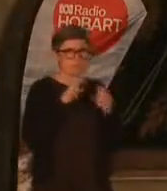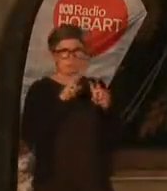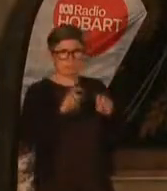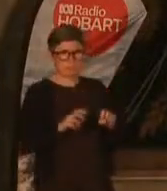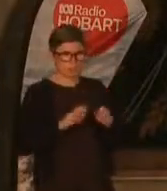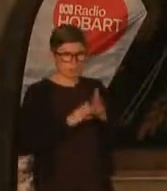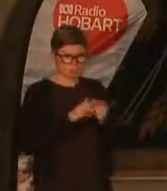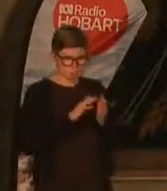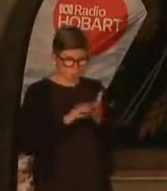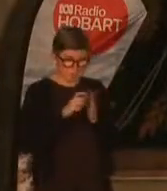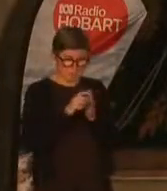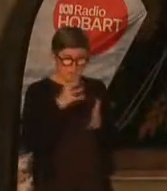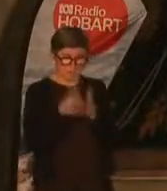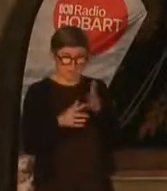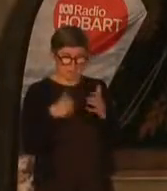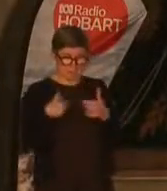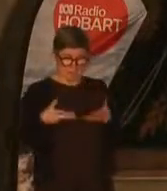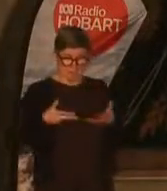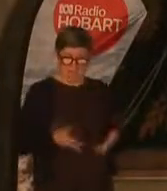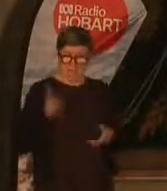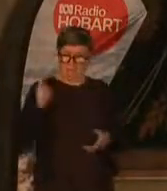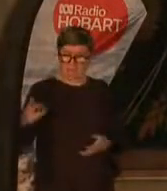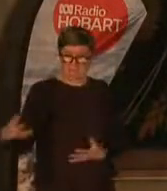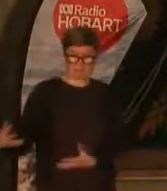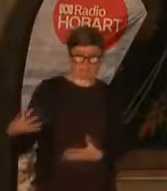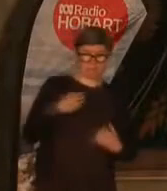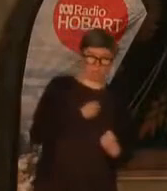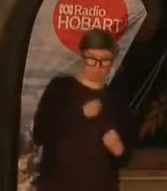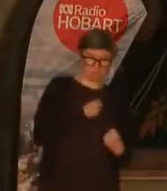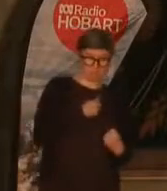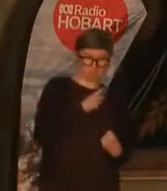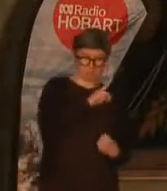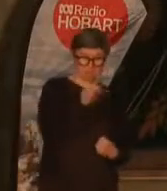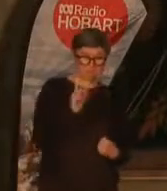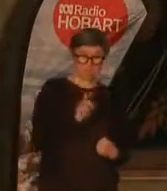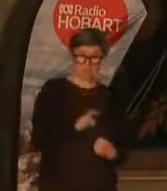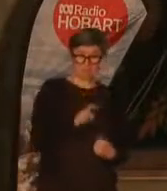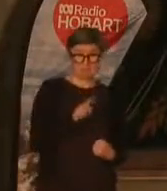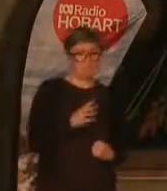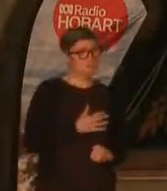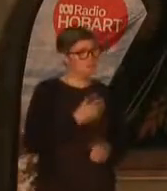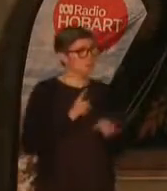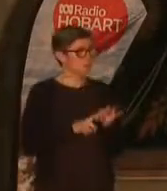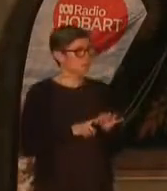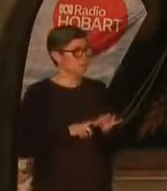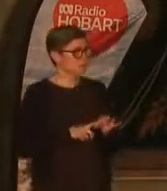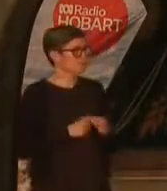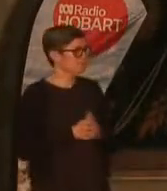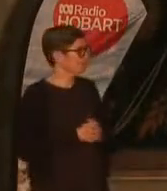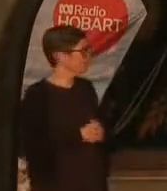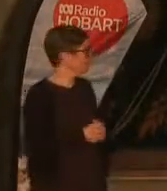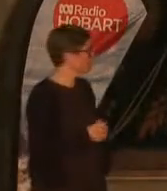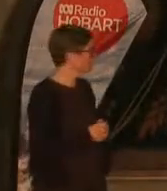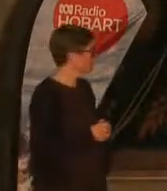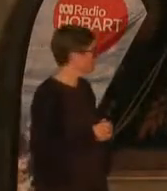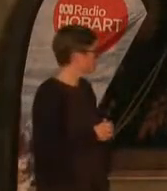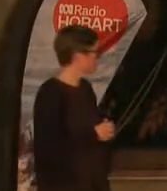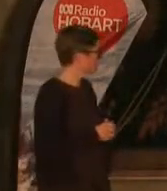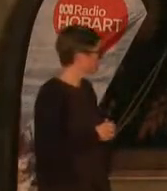we recolonising ourselves? It's, I think it's an interesting question. This